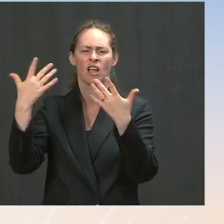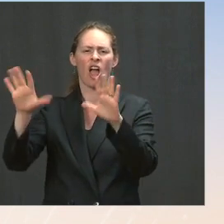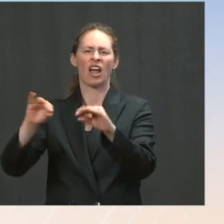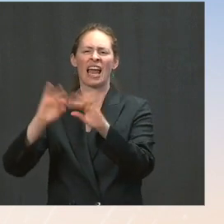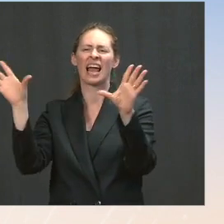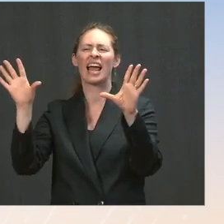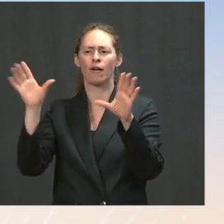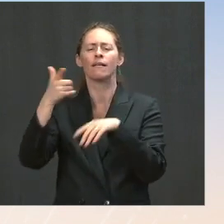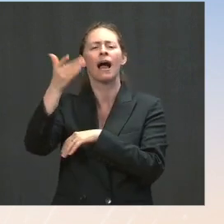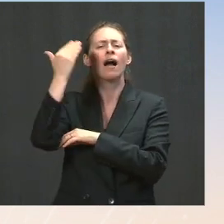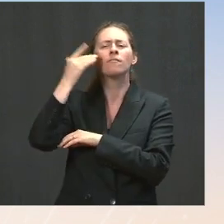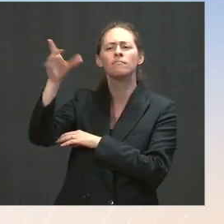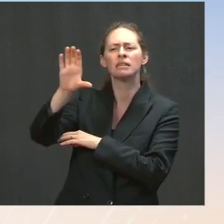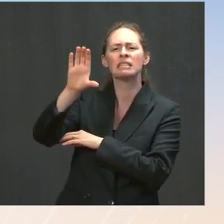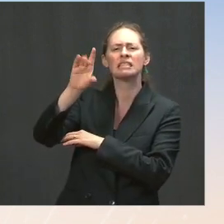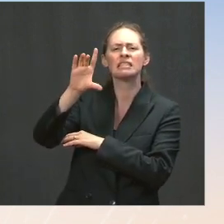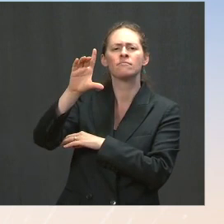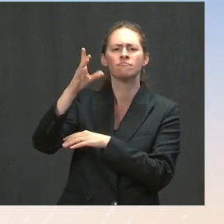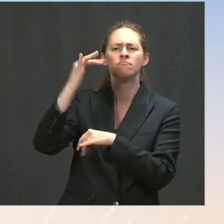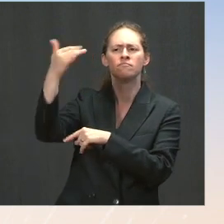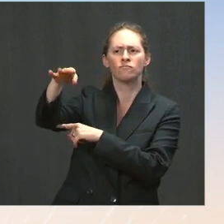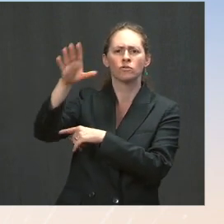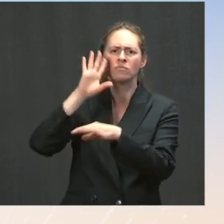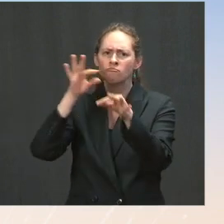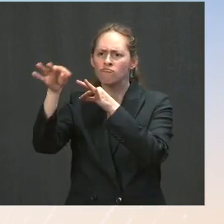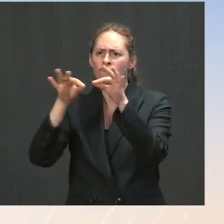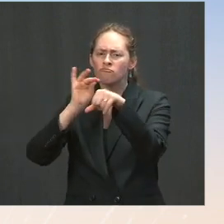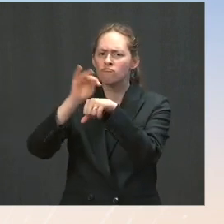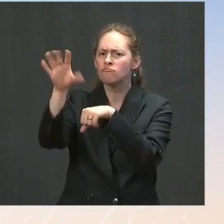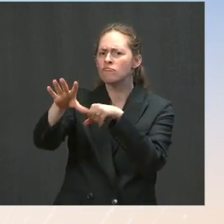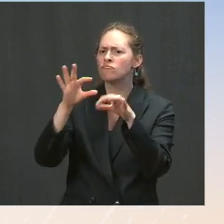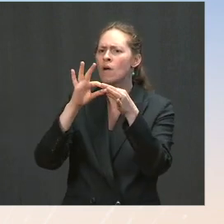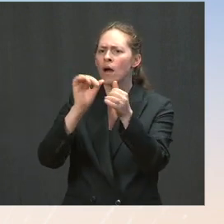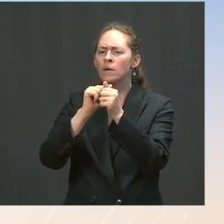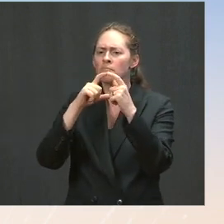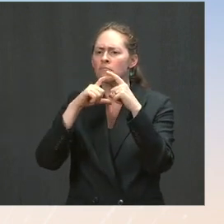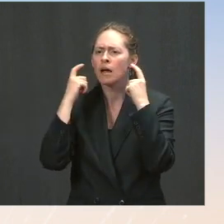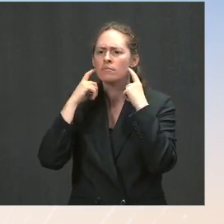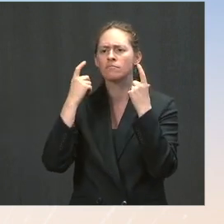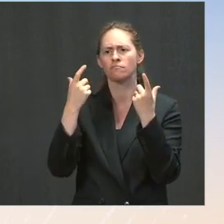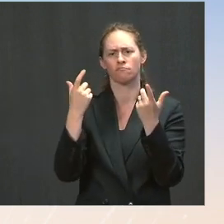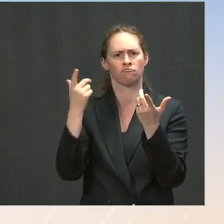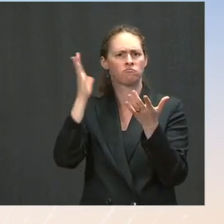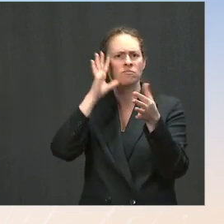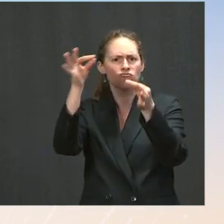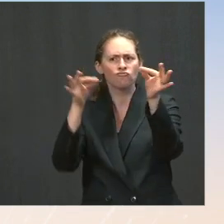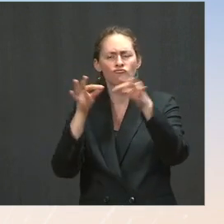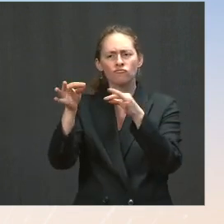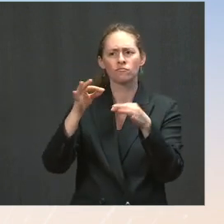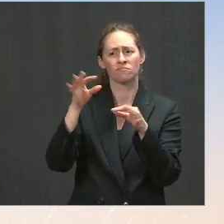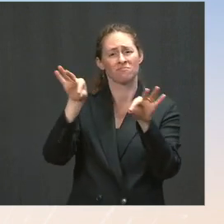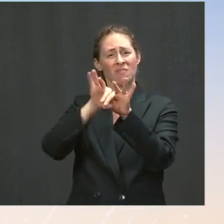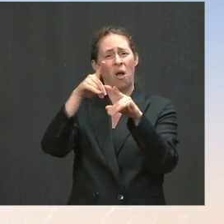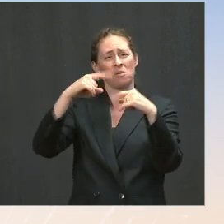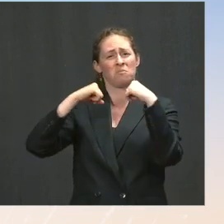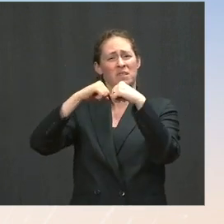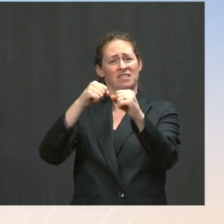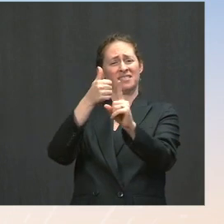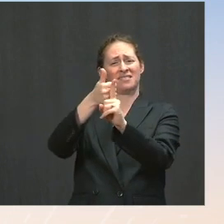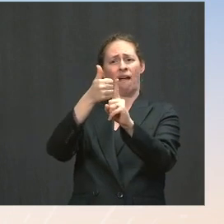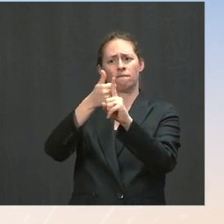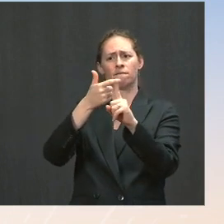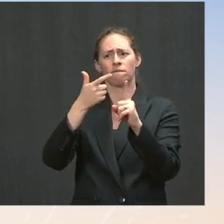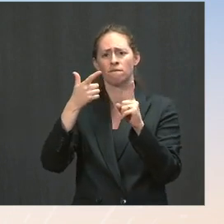CDC, we are still going to be sending a very clear message to the public that in order to protect yourself, save your life, save the lives of those around you, need